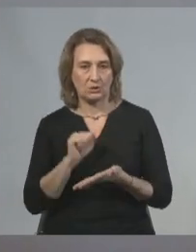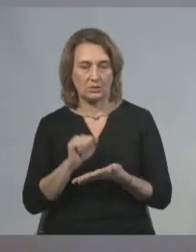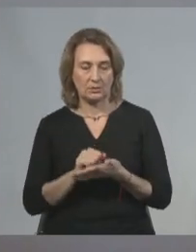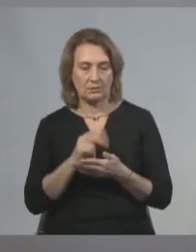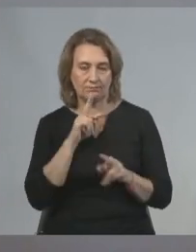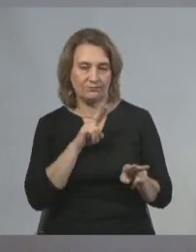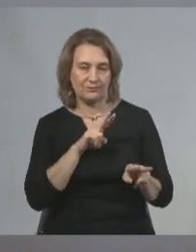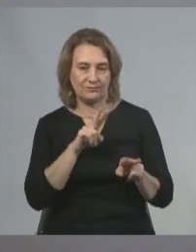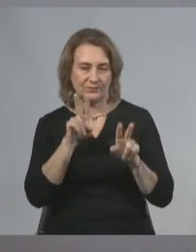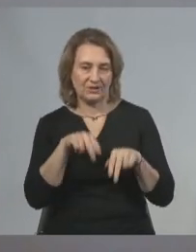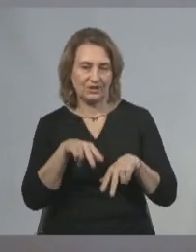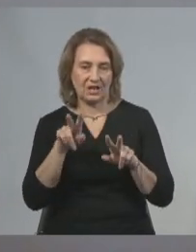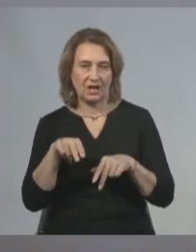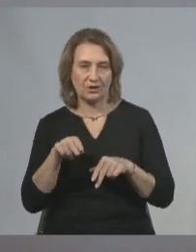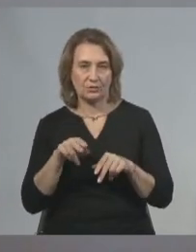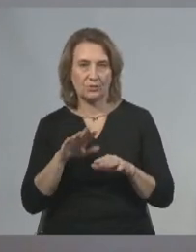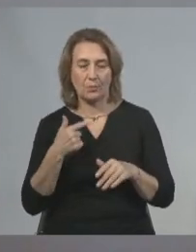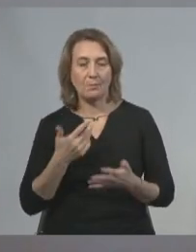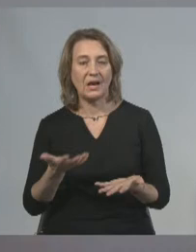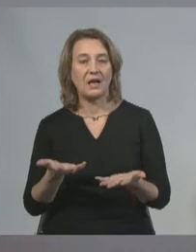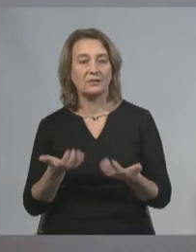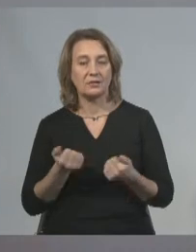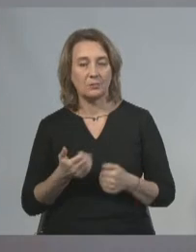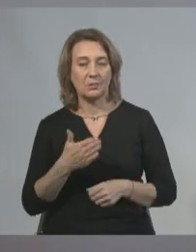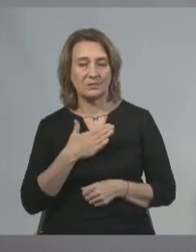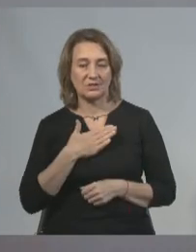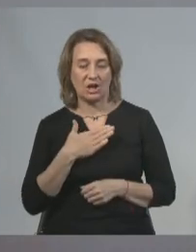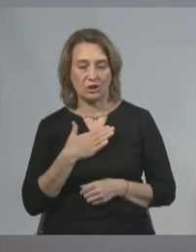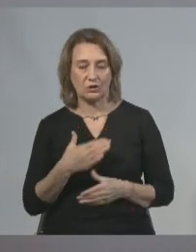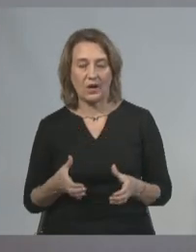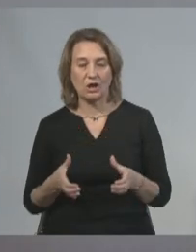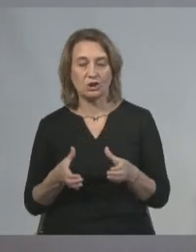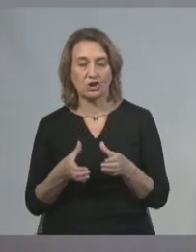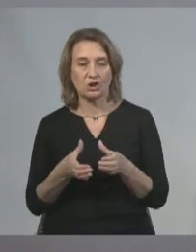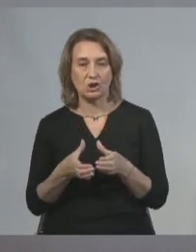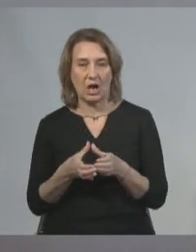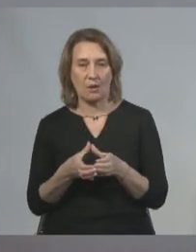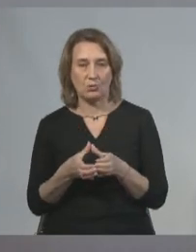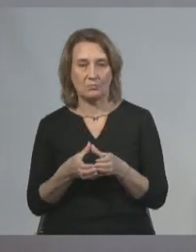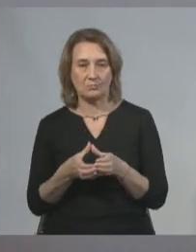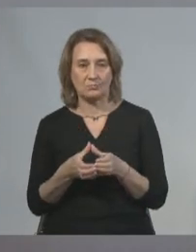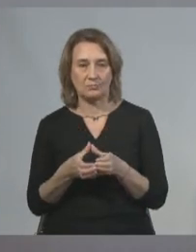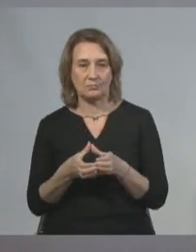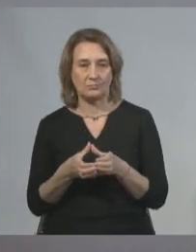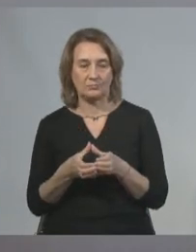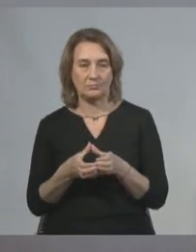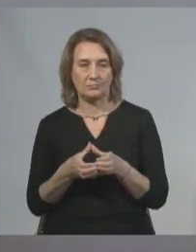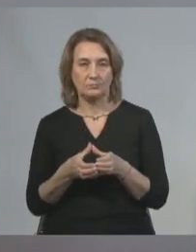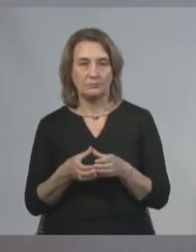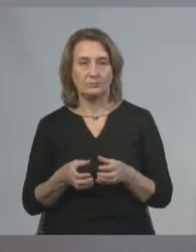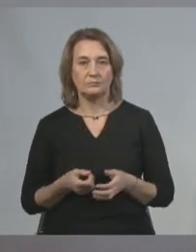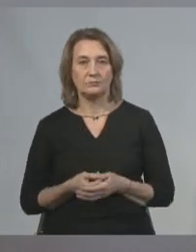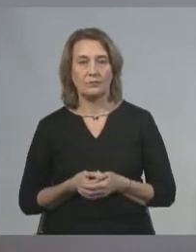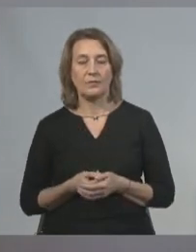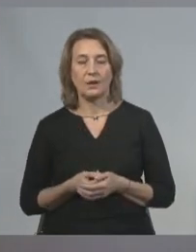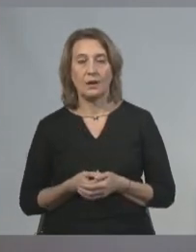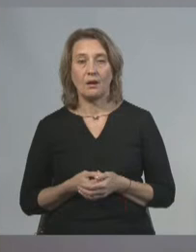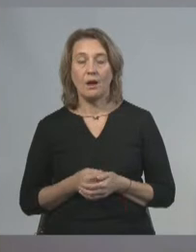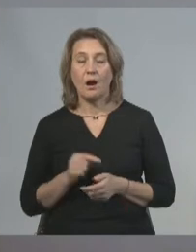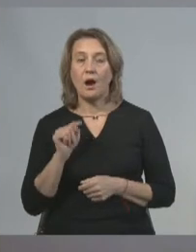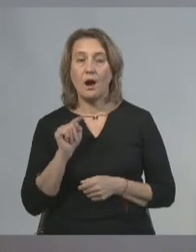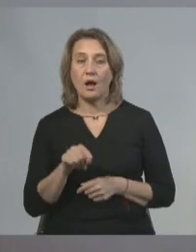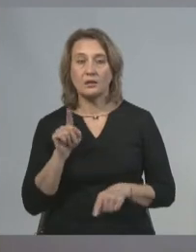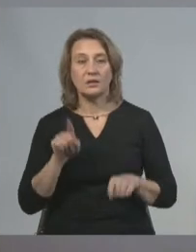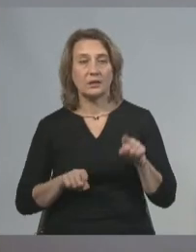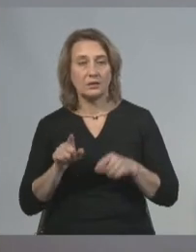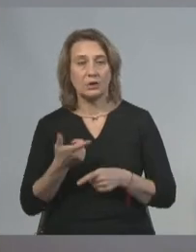from doha from qatar and dc washington dc but sometimes it's really hard to put